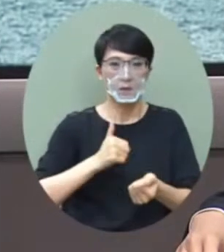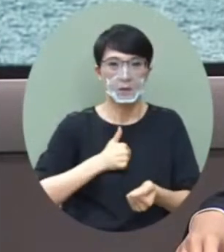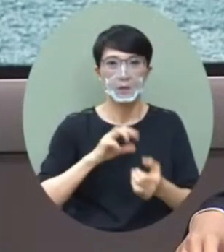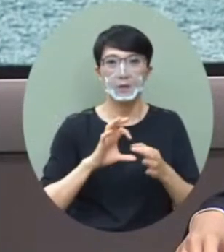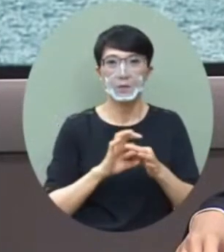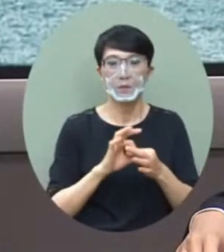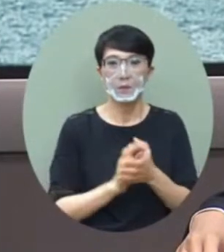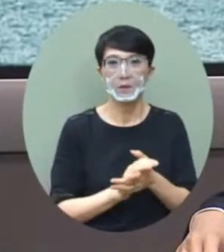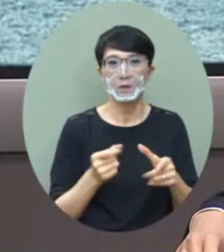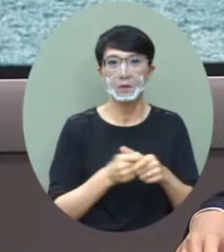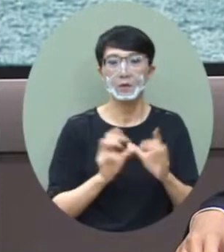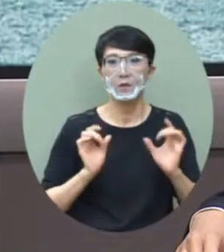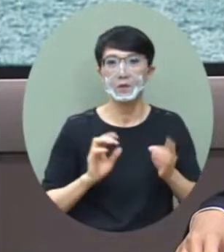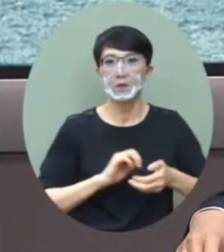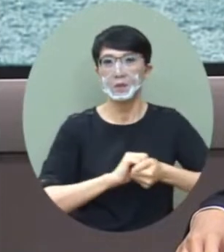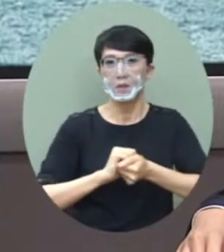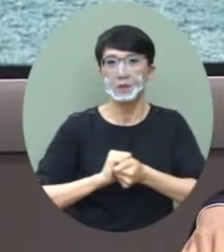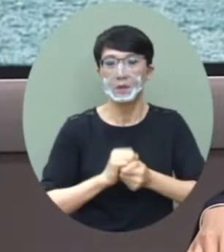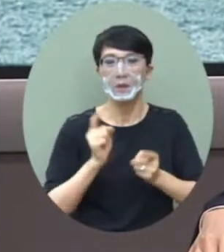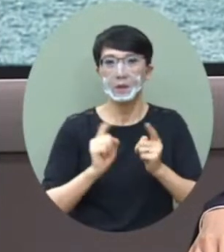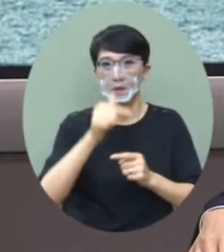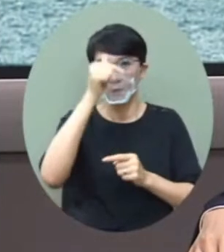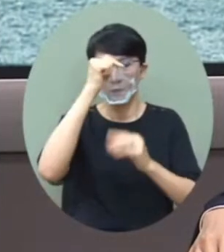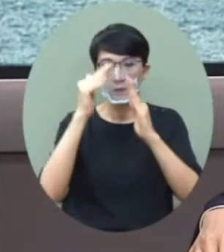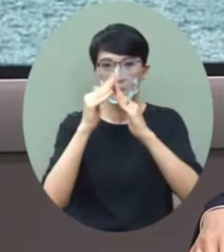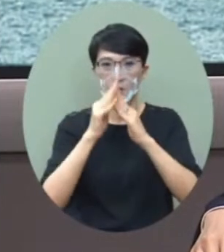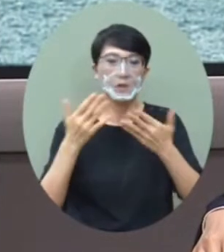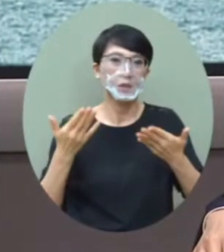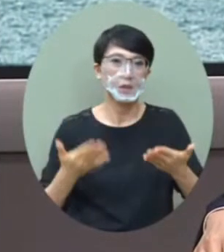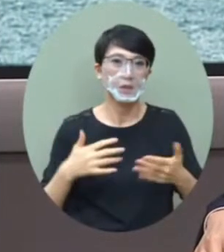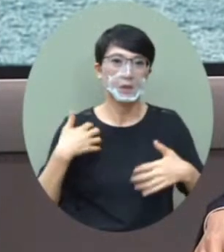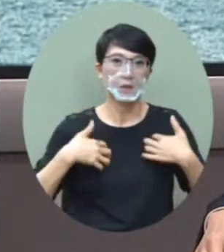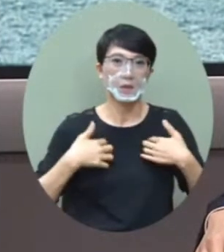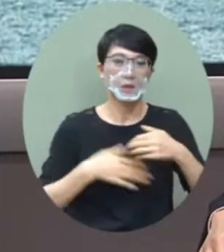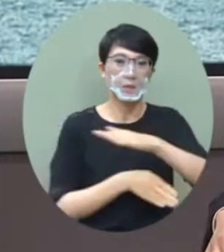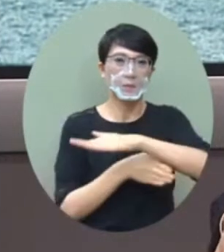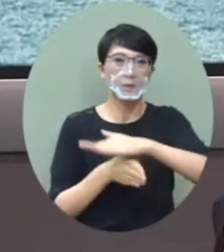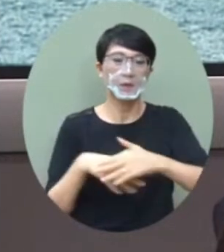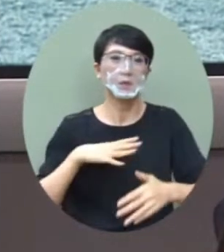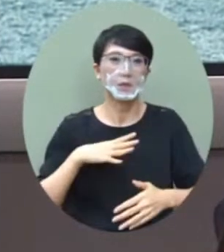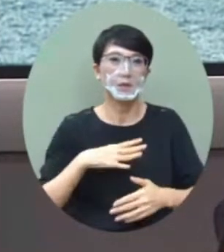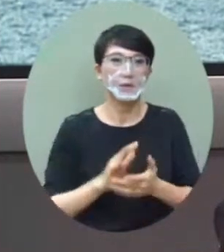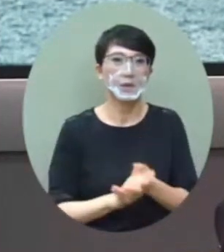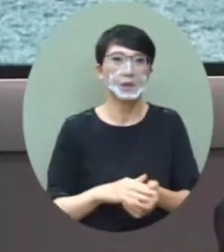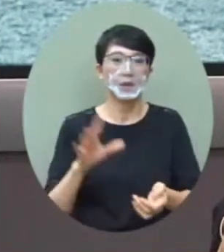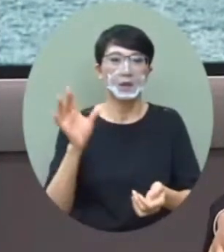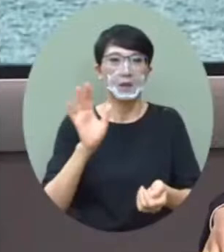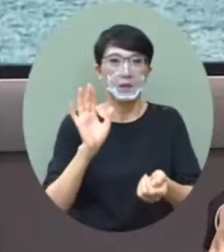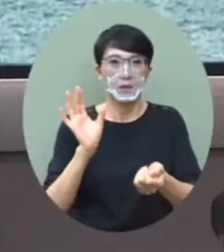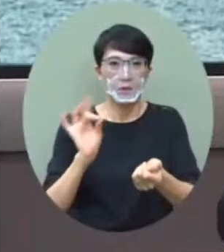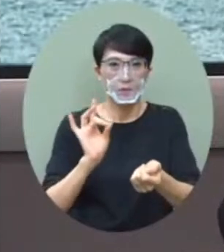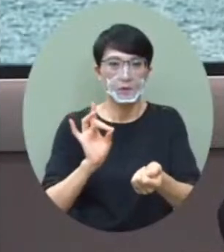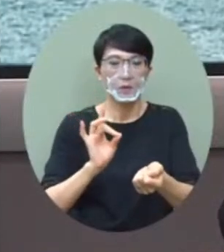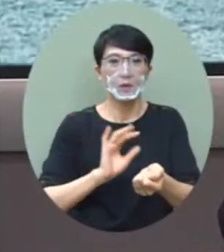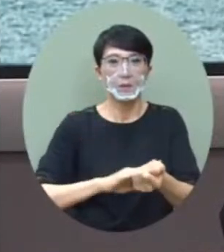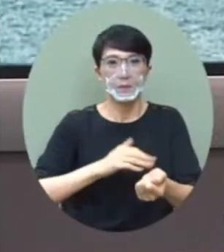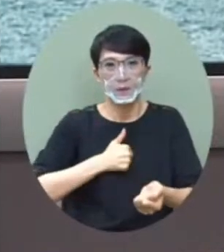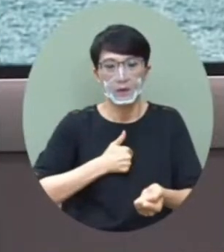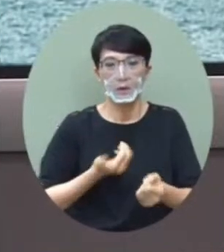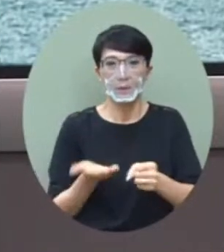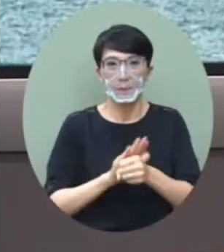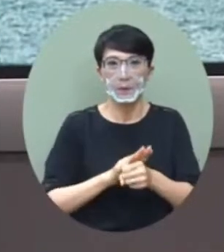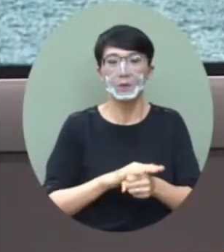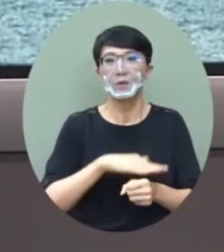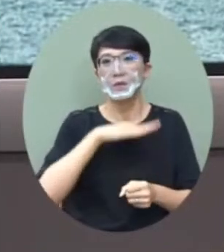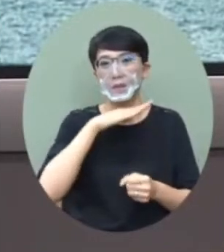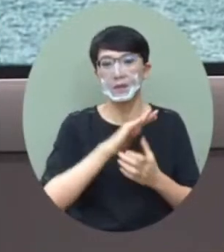among cases reported through the declaration system and our follow-up work. And perhaps Dr.